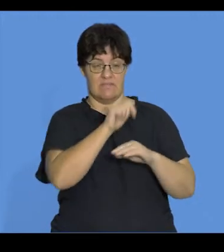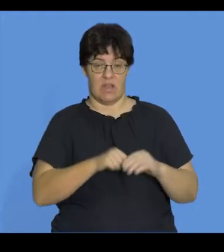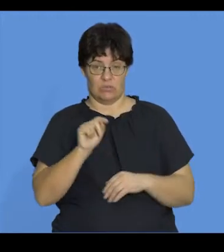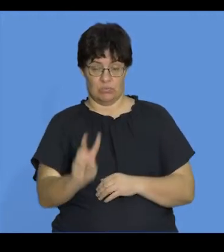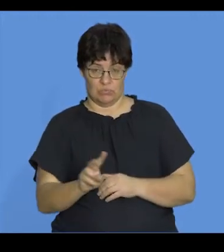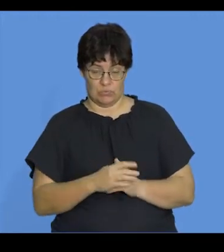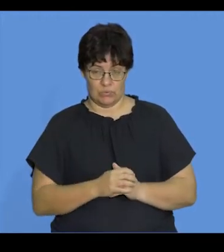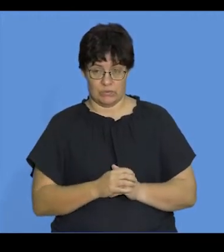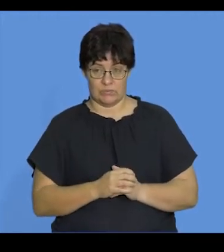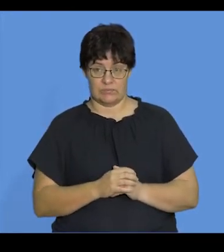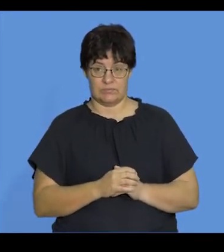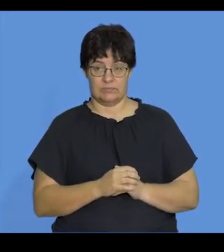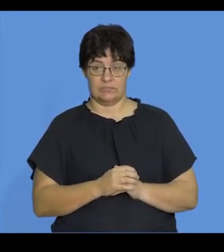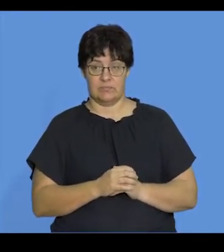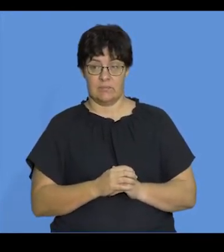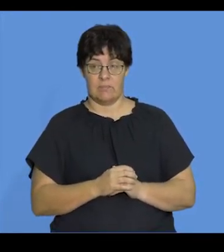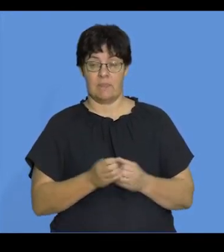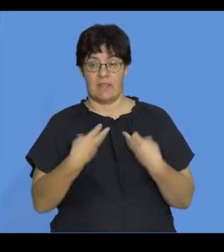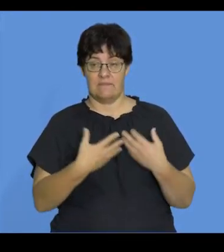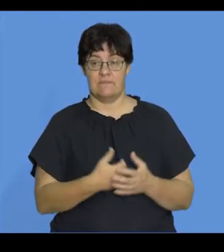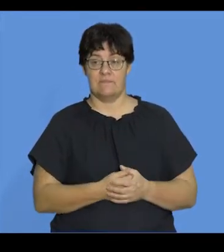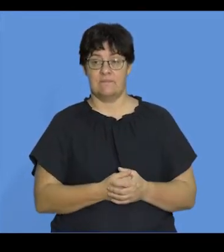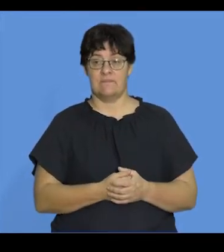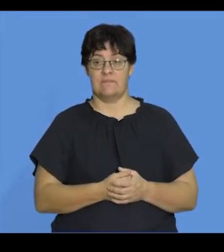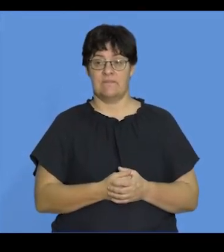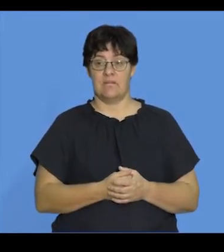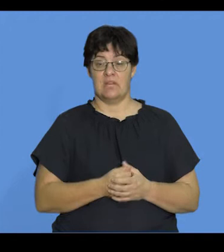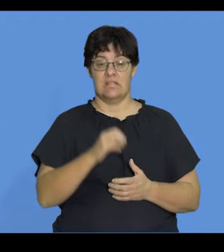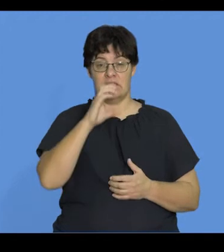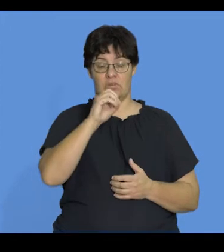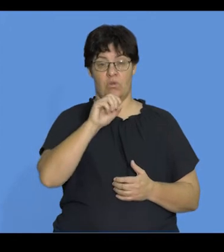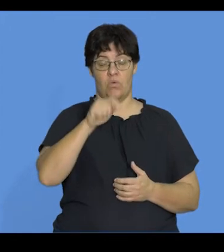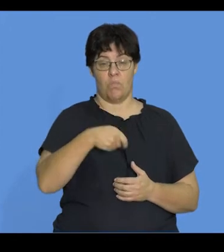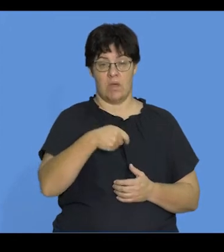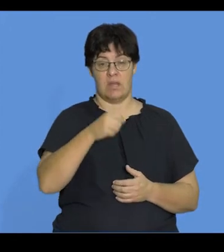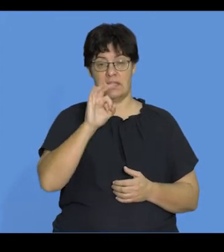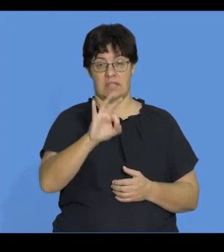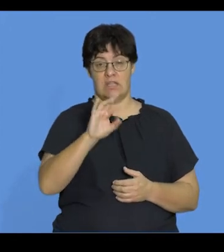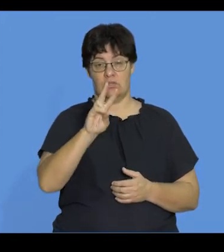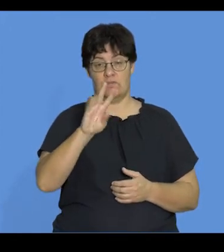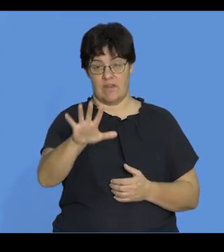0.65 divided by 2, okay? This gives us, as a decimal fraction,